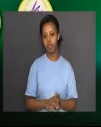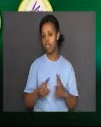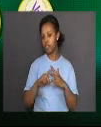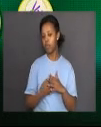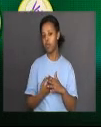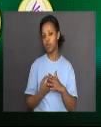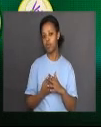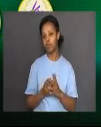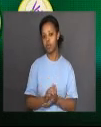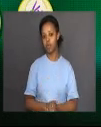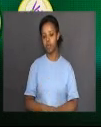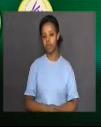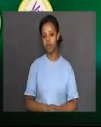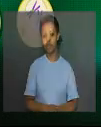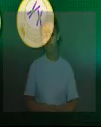Begin.